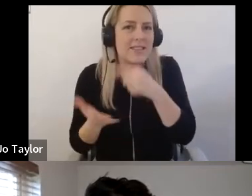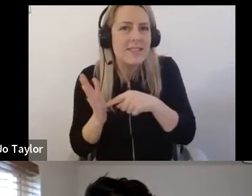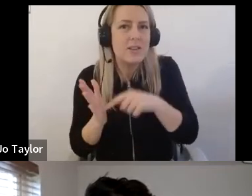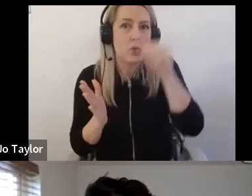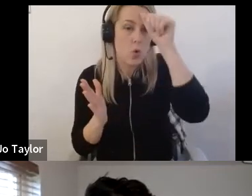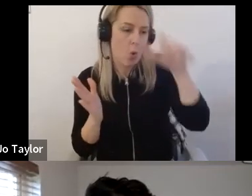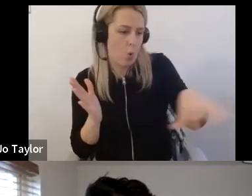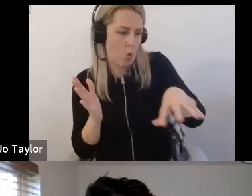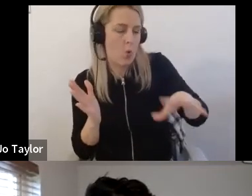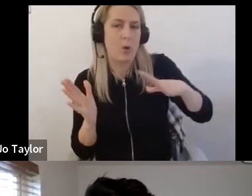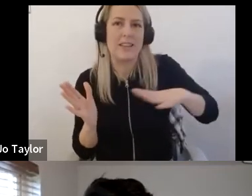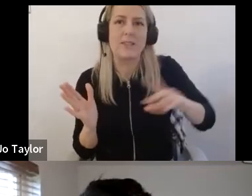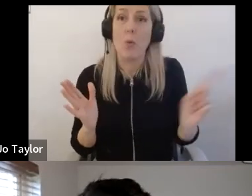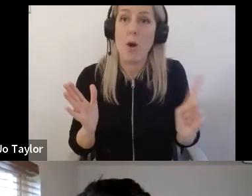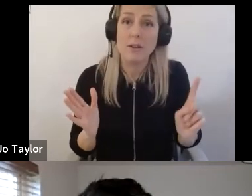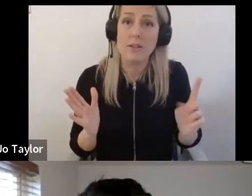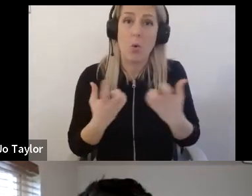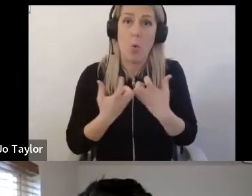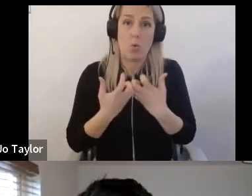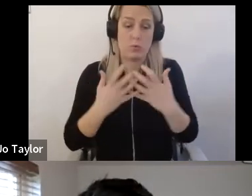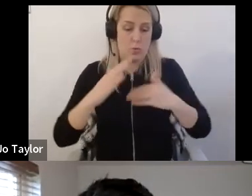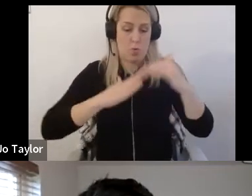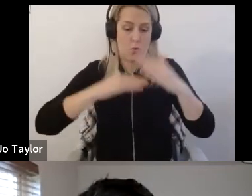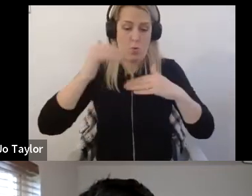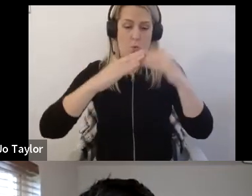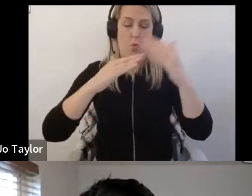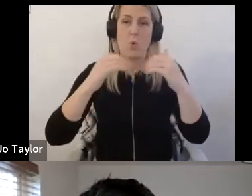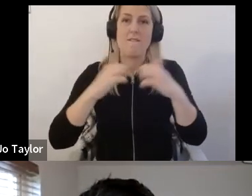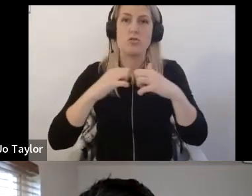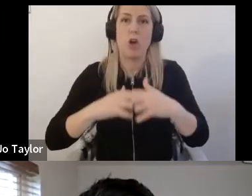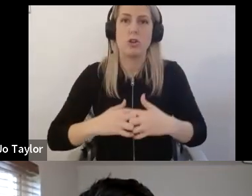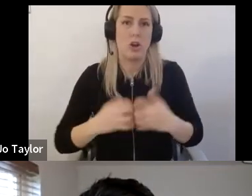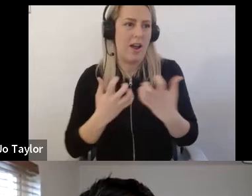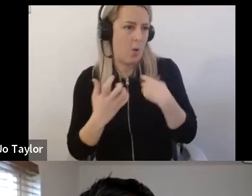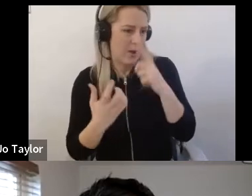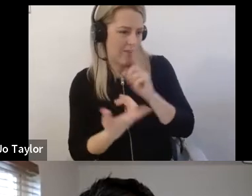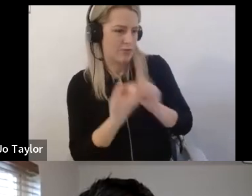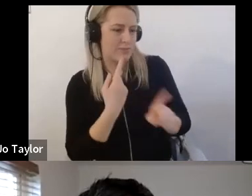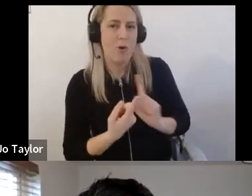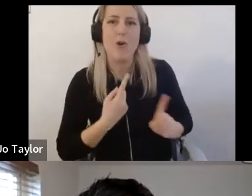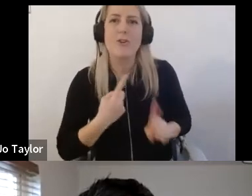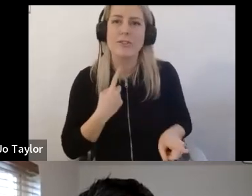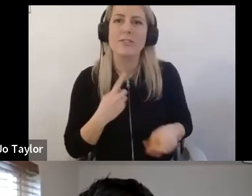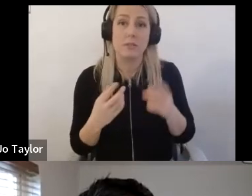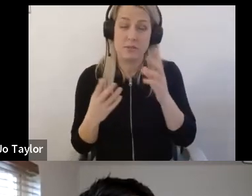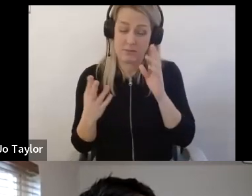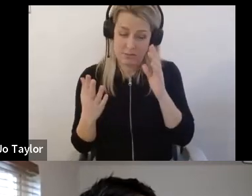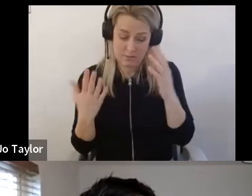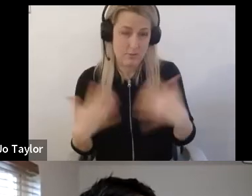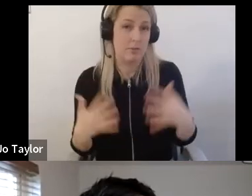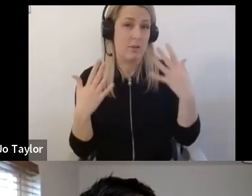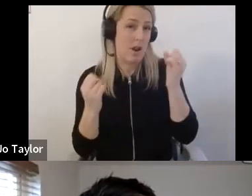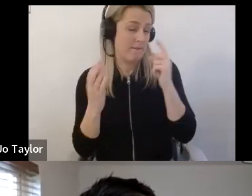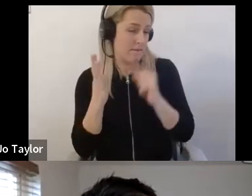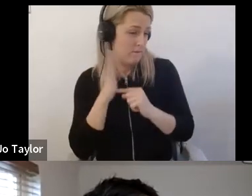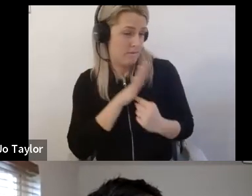the infrastructural capacities are to respond to those. We've seen so many examples,